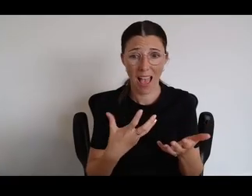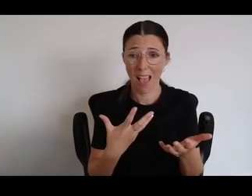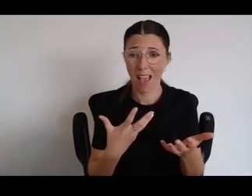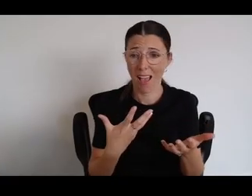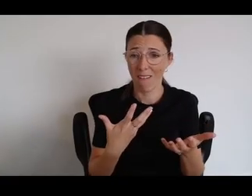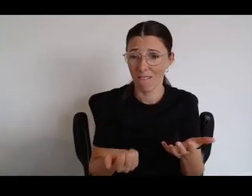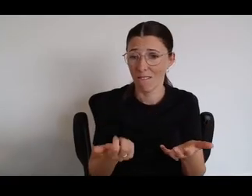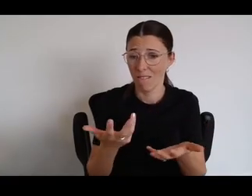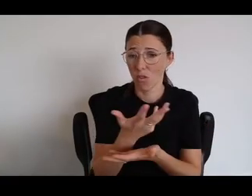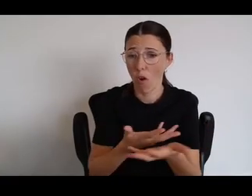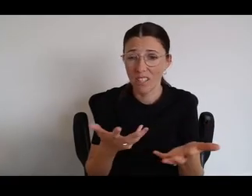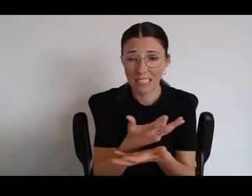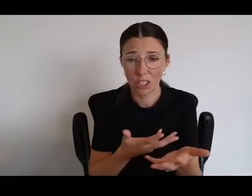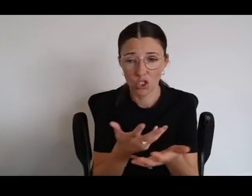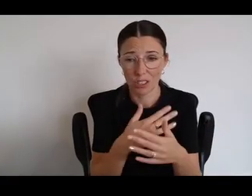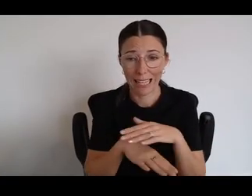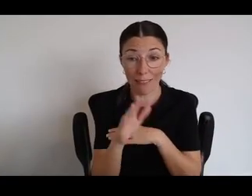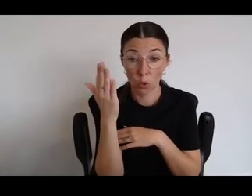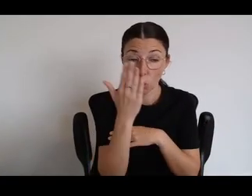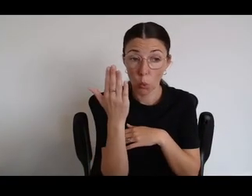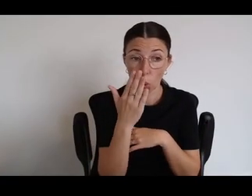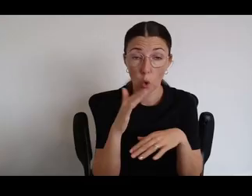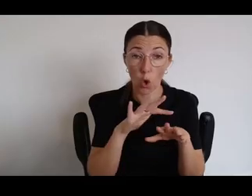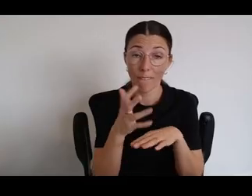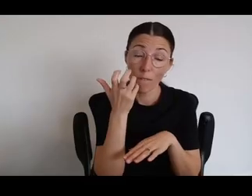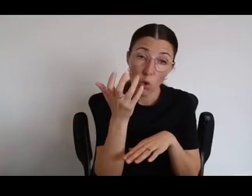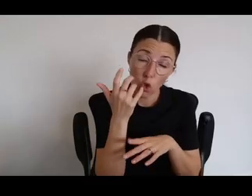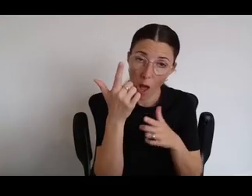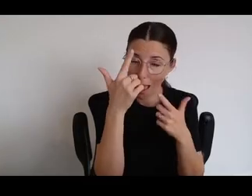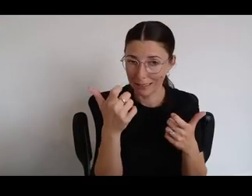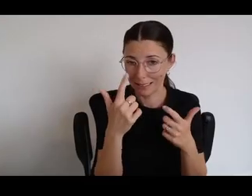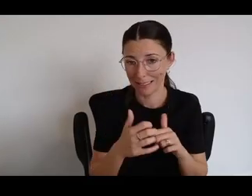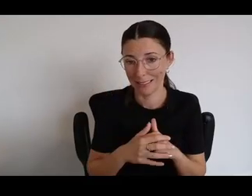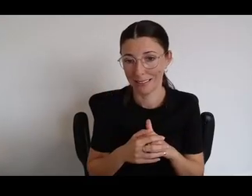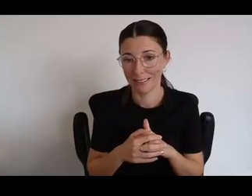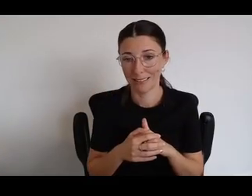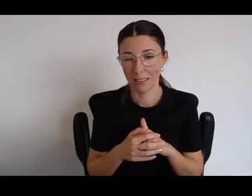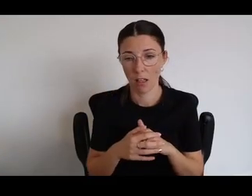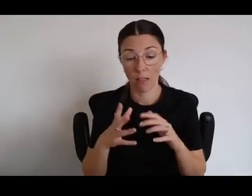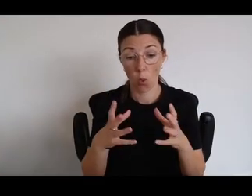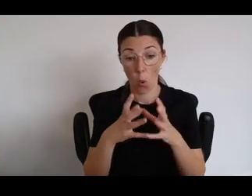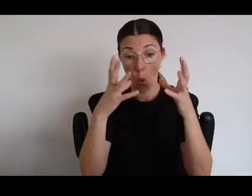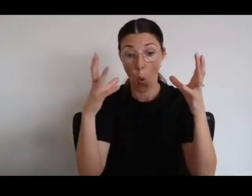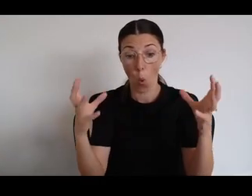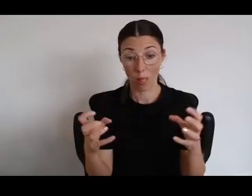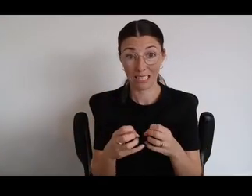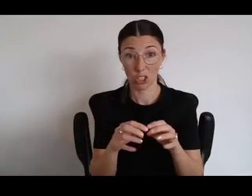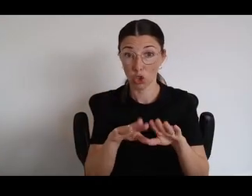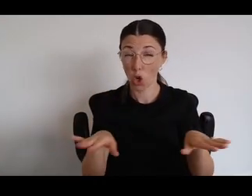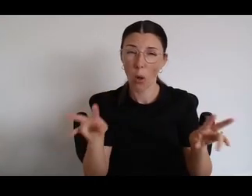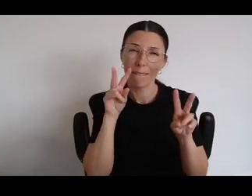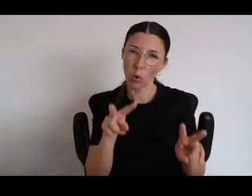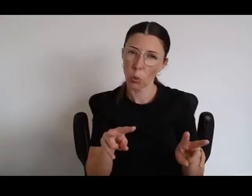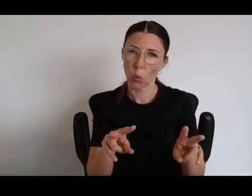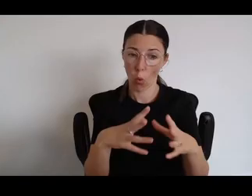within your school about some of these future ideas, whole child, this holistic view of education that many